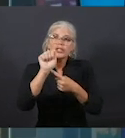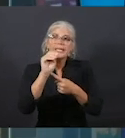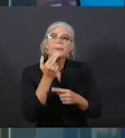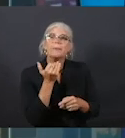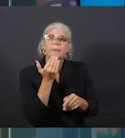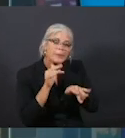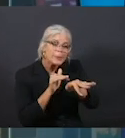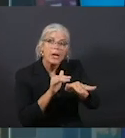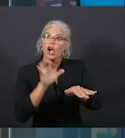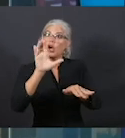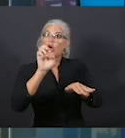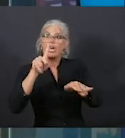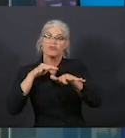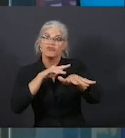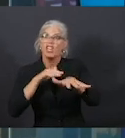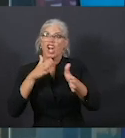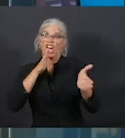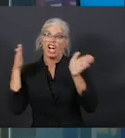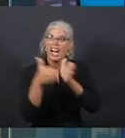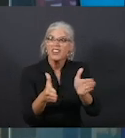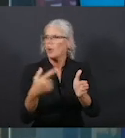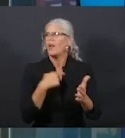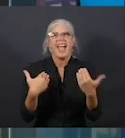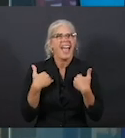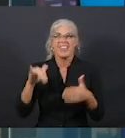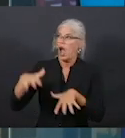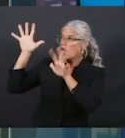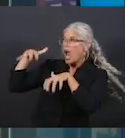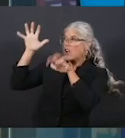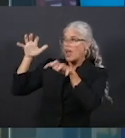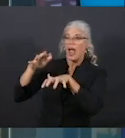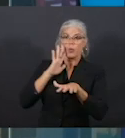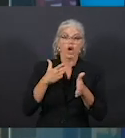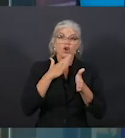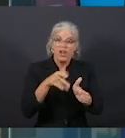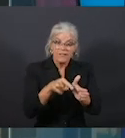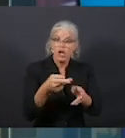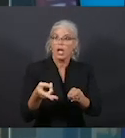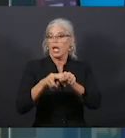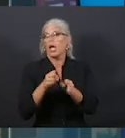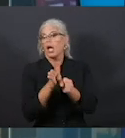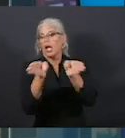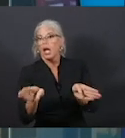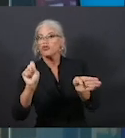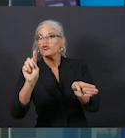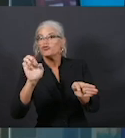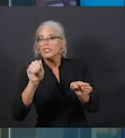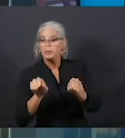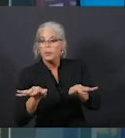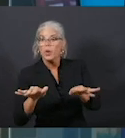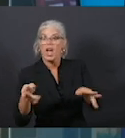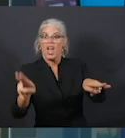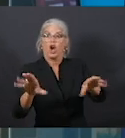for. Anytime there's a major rain event, that water can rise quickly. We're going to be watching it very closely, and again, if you see water